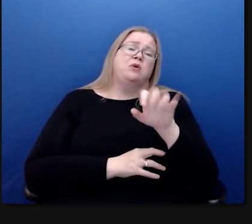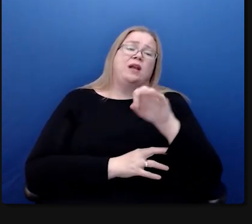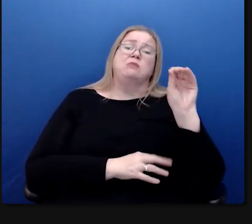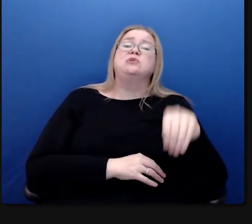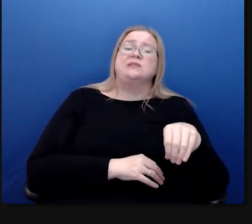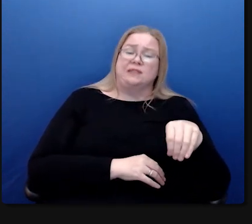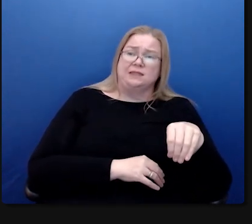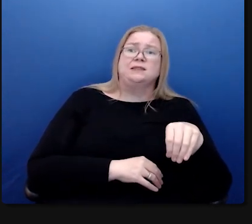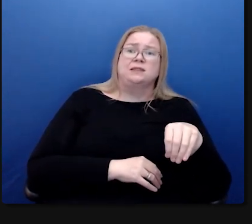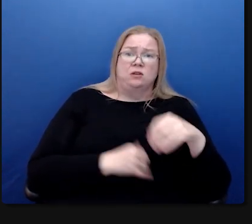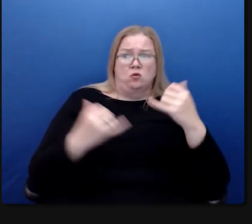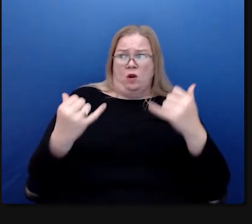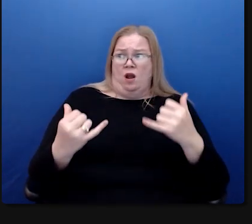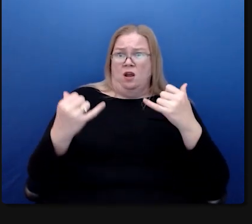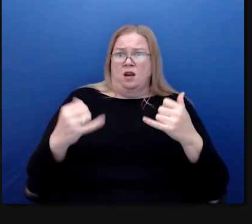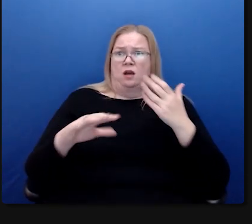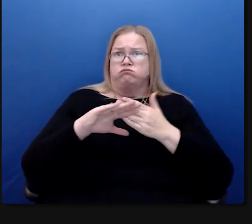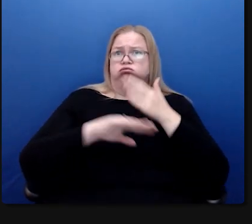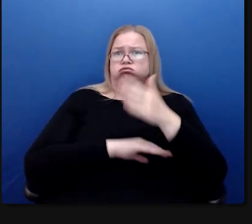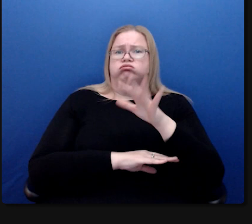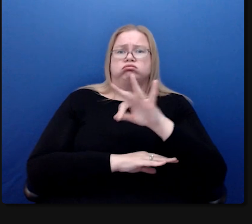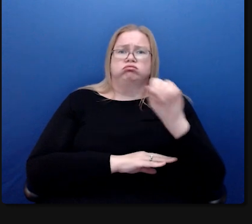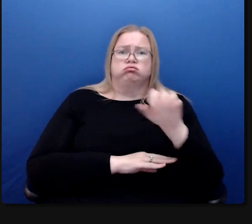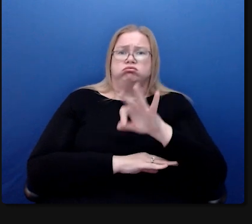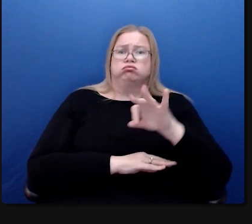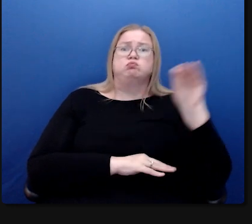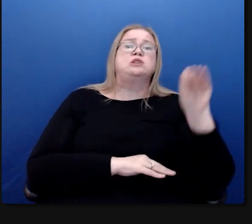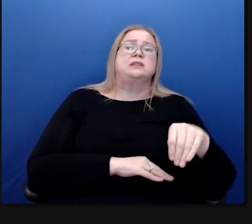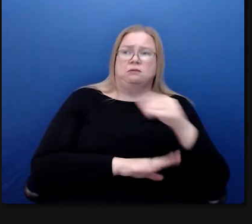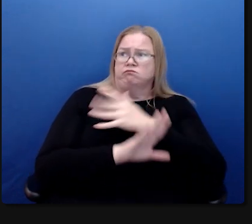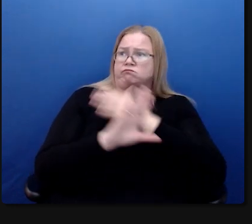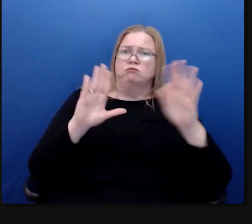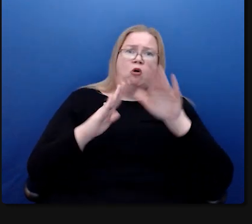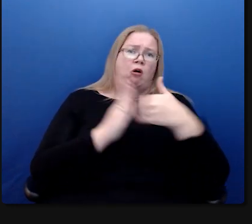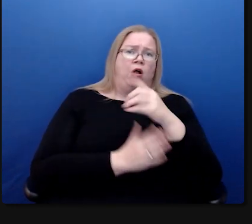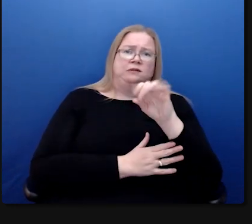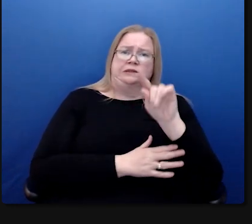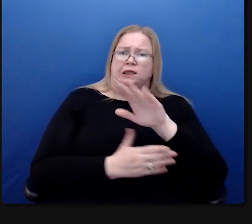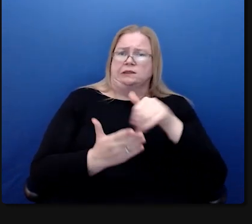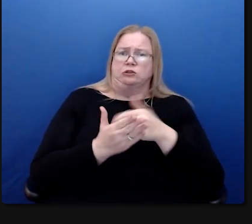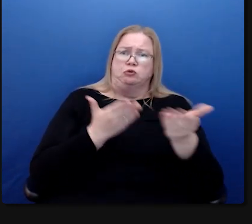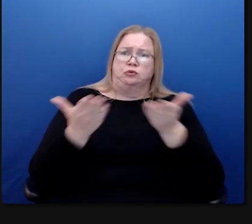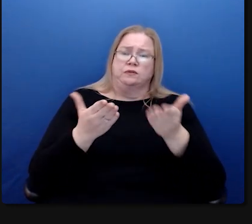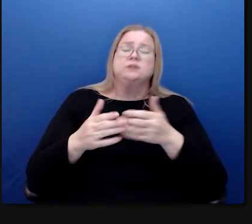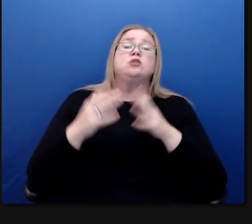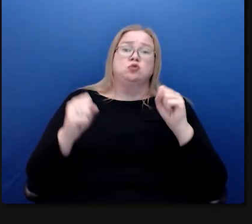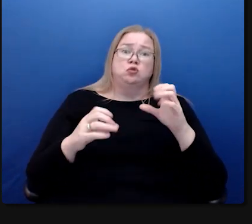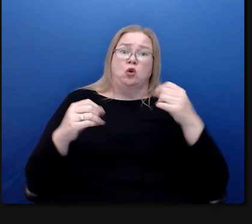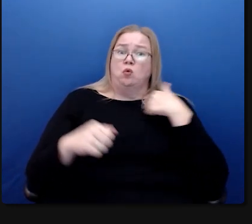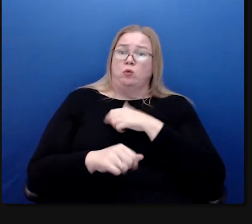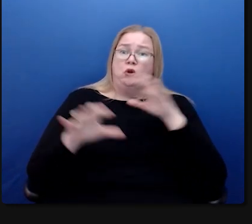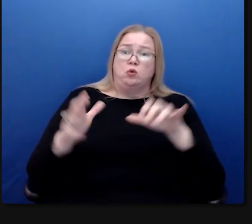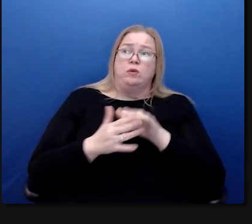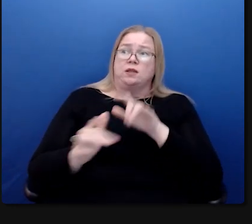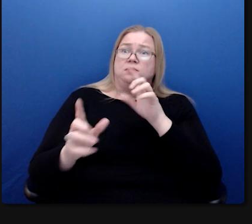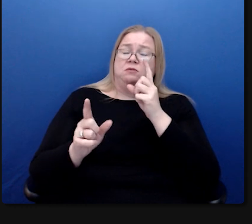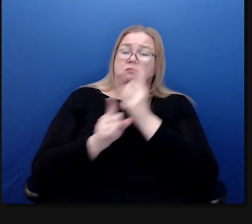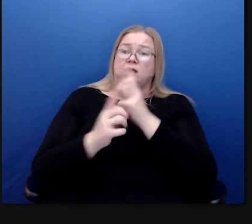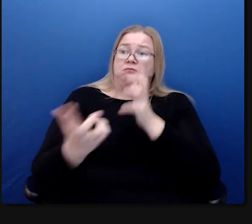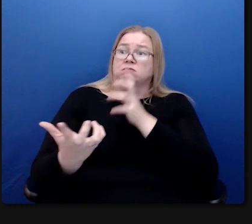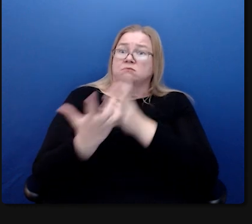is our head of engineering, and he will be able to tell us a little bit more about our technology stack and how we solve some of those